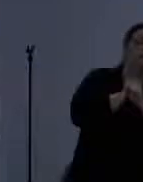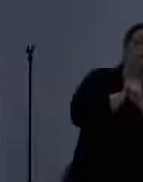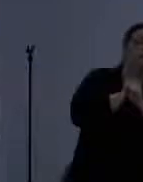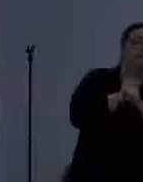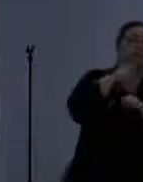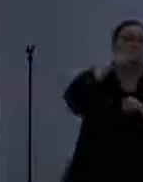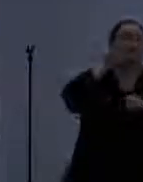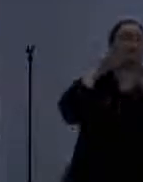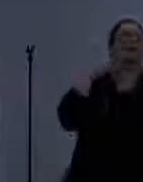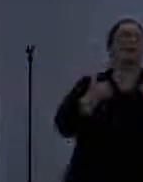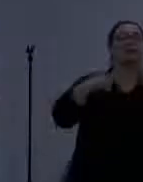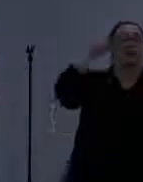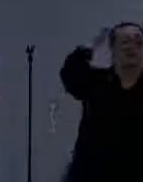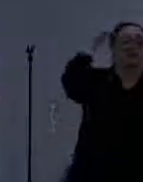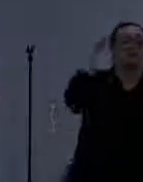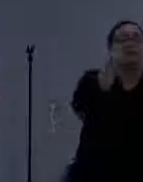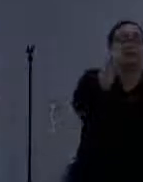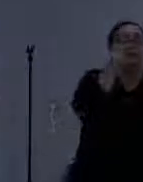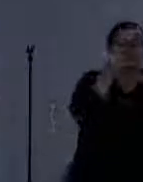Hi.